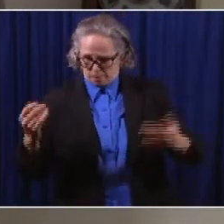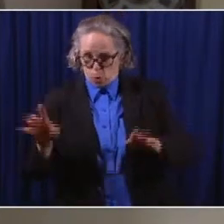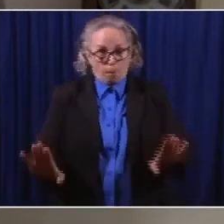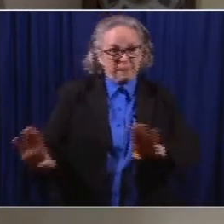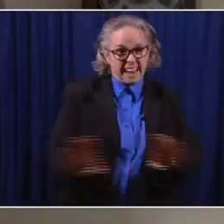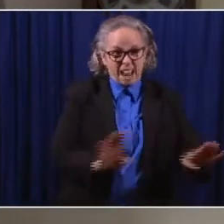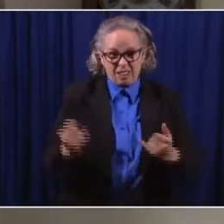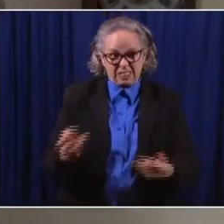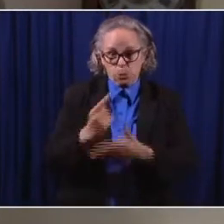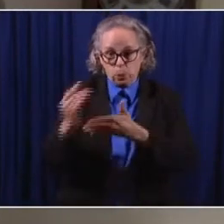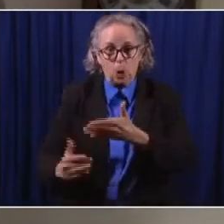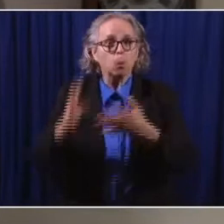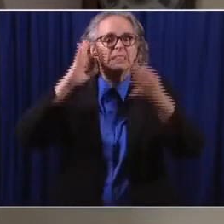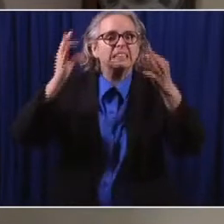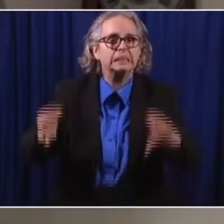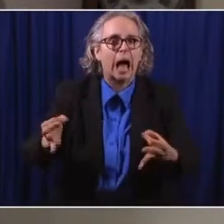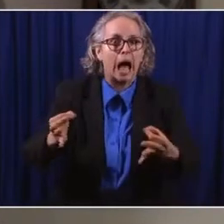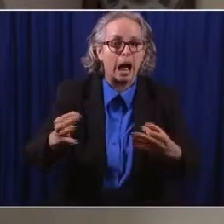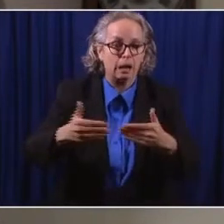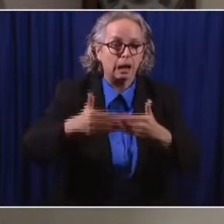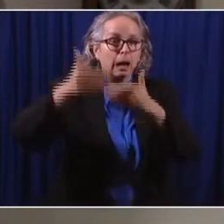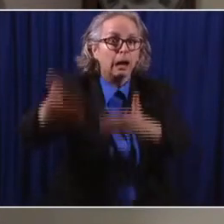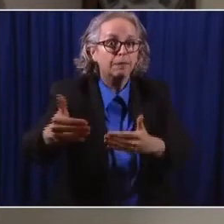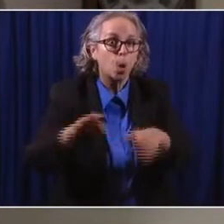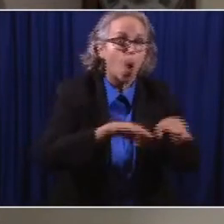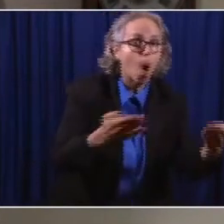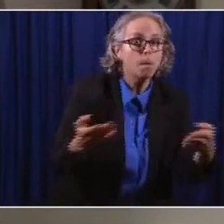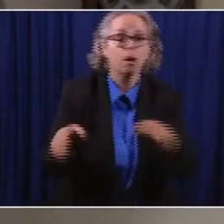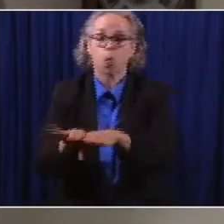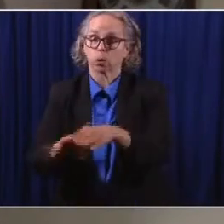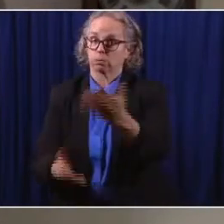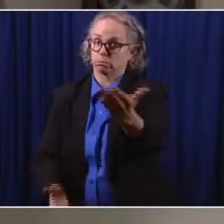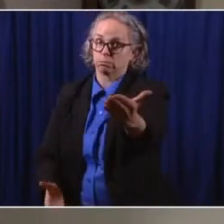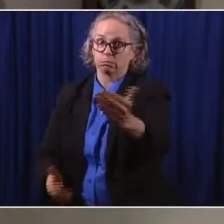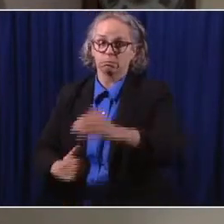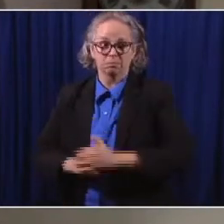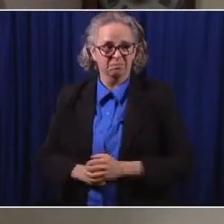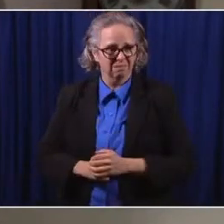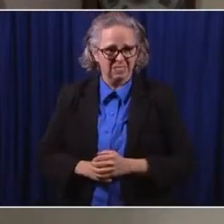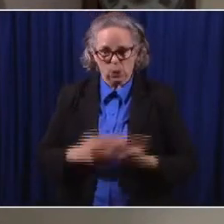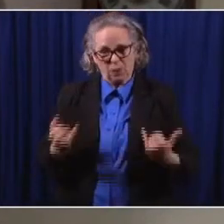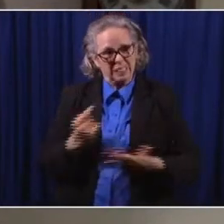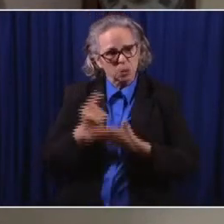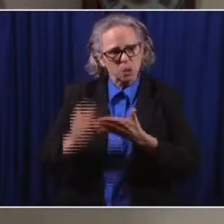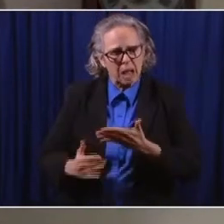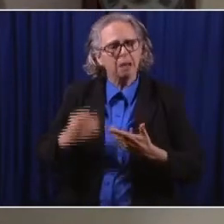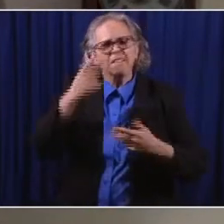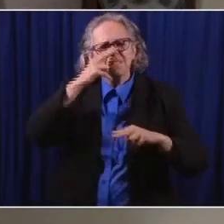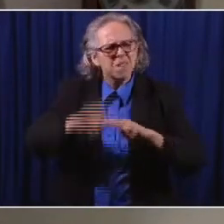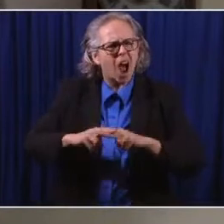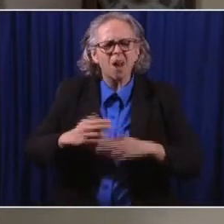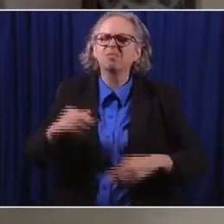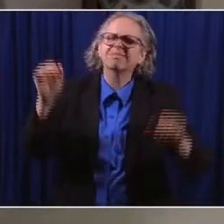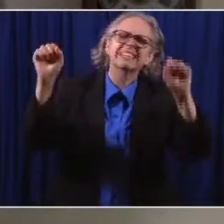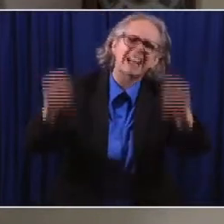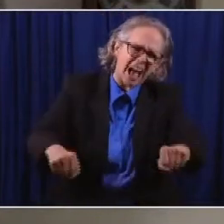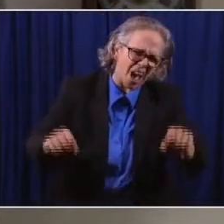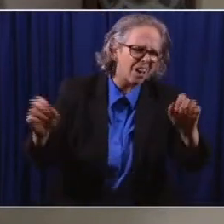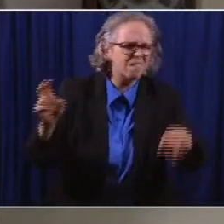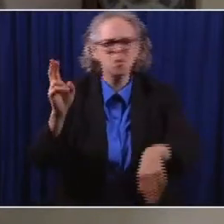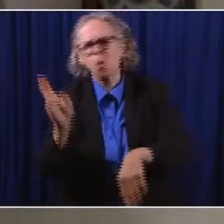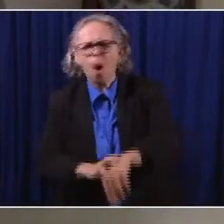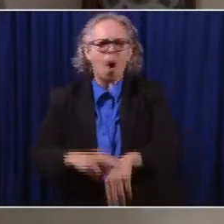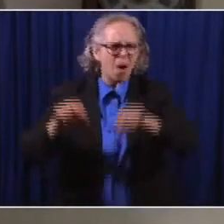with family members. Many people will be traveling. The medical experts tell us that